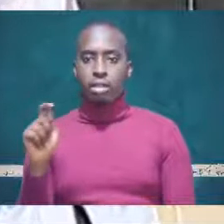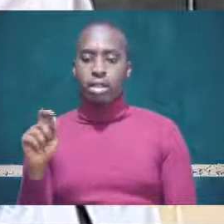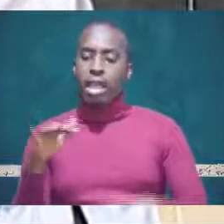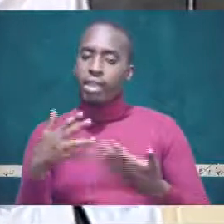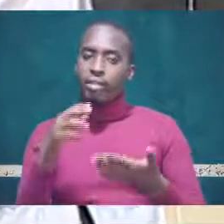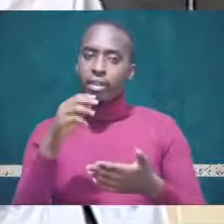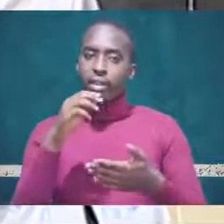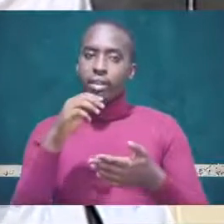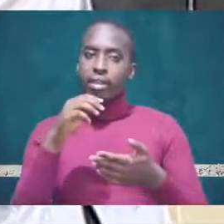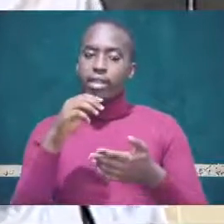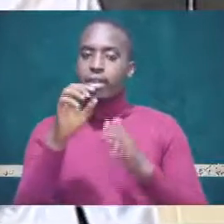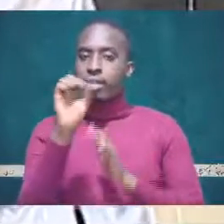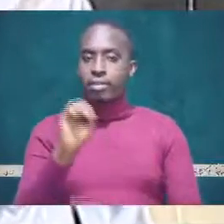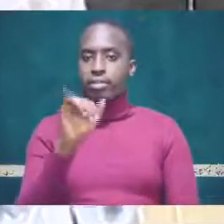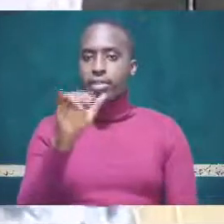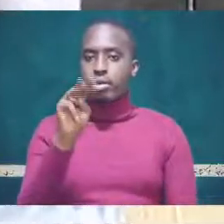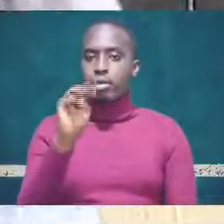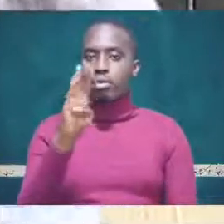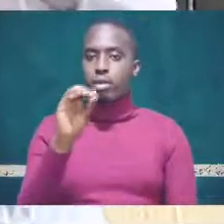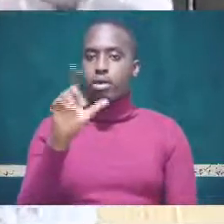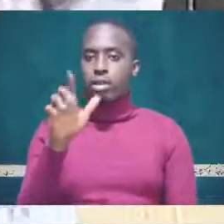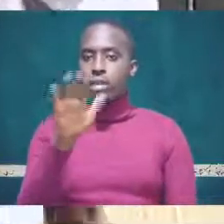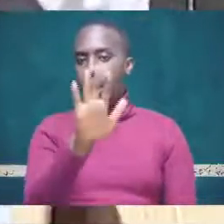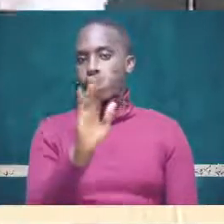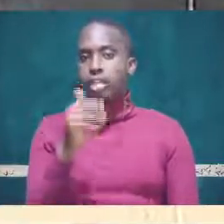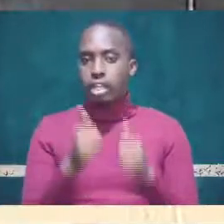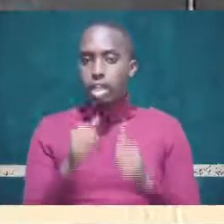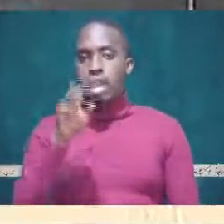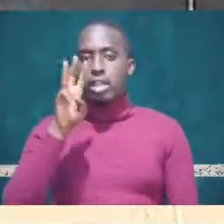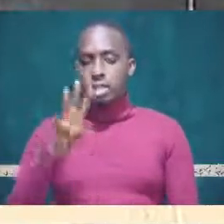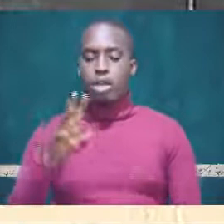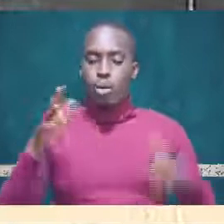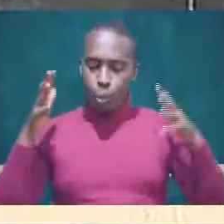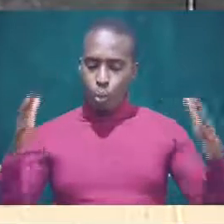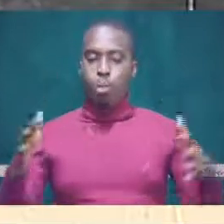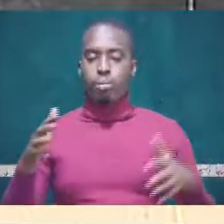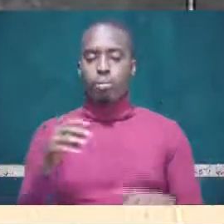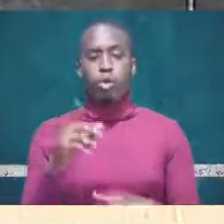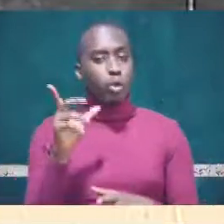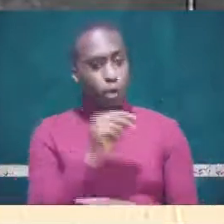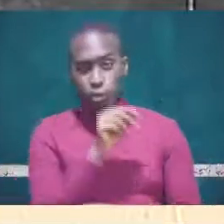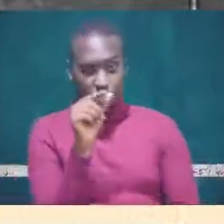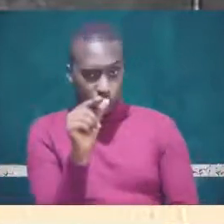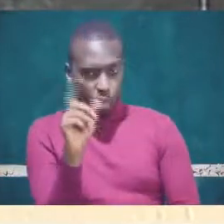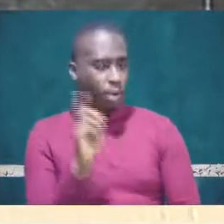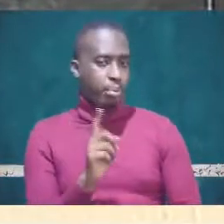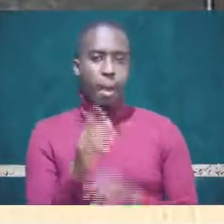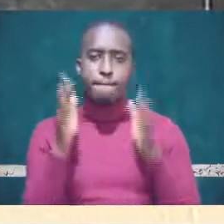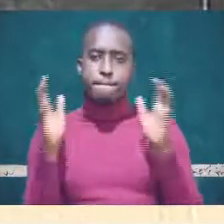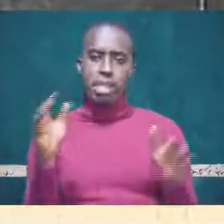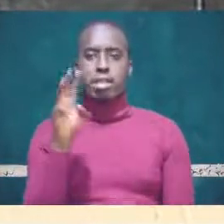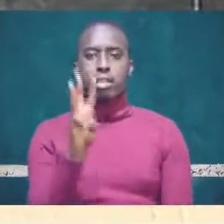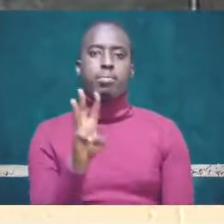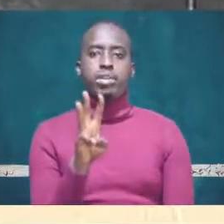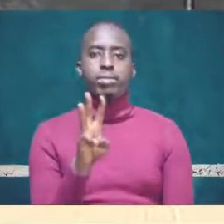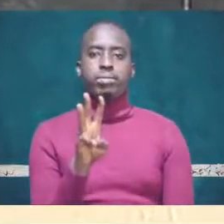The watt is denoted by letter what? W. Capital, not small. Use